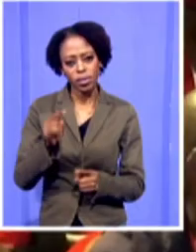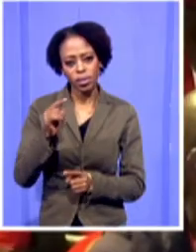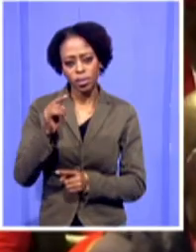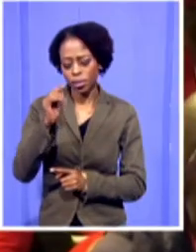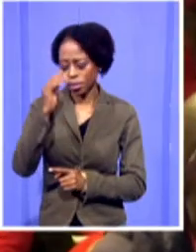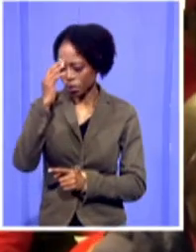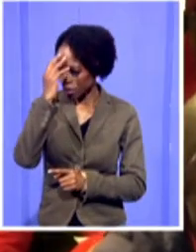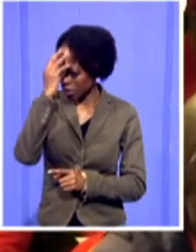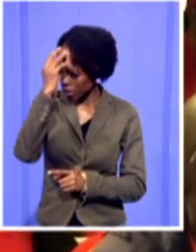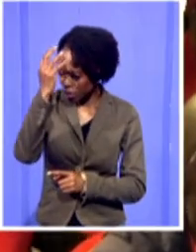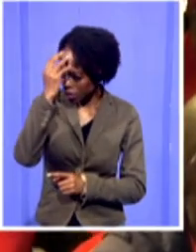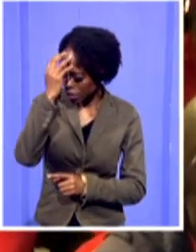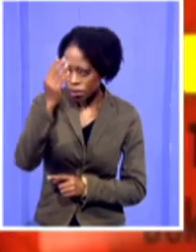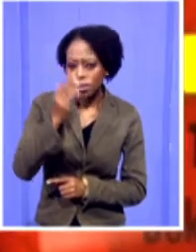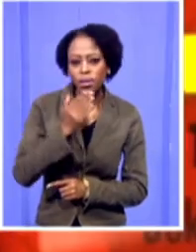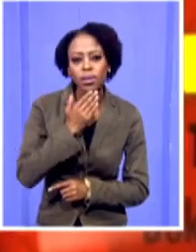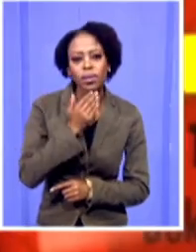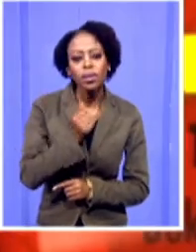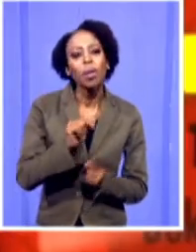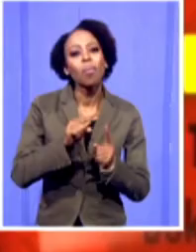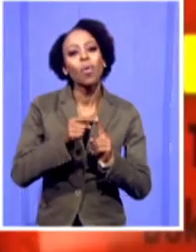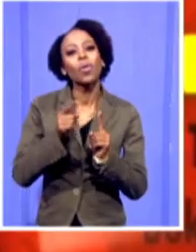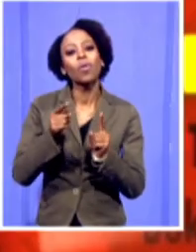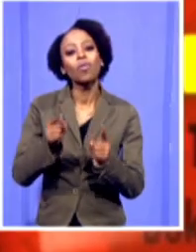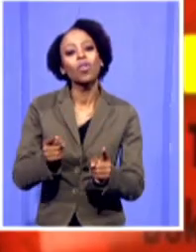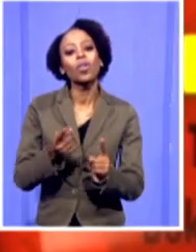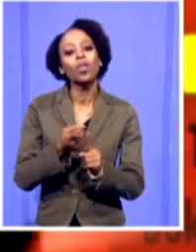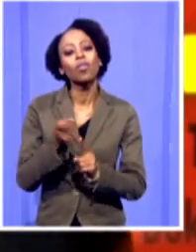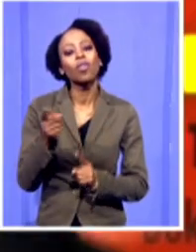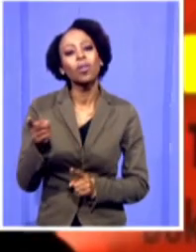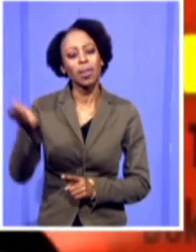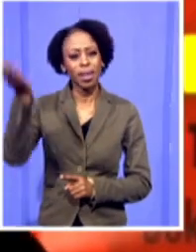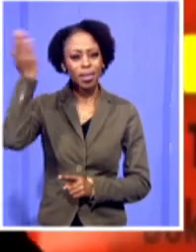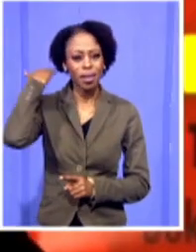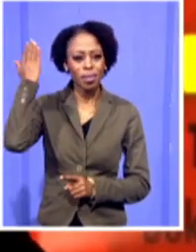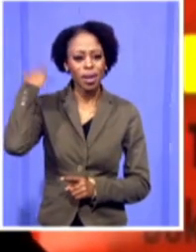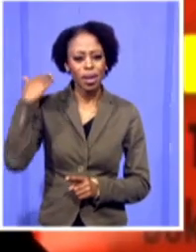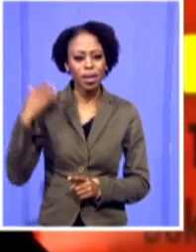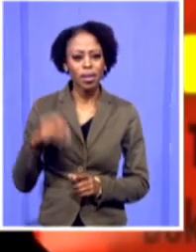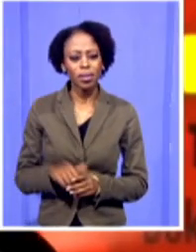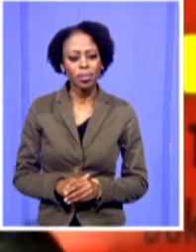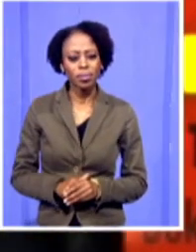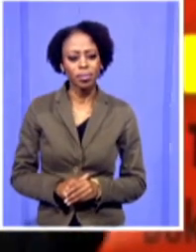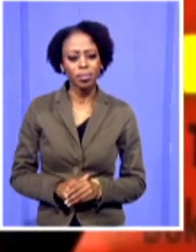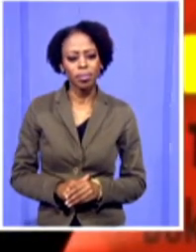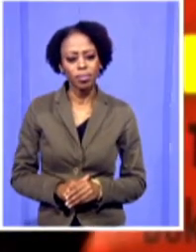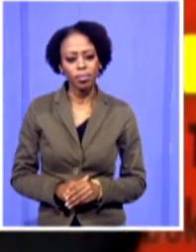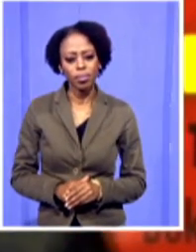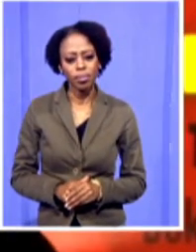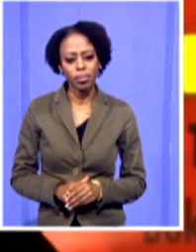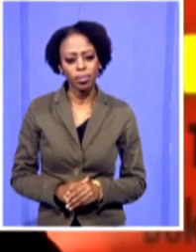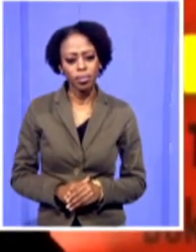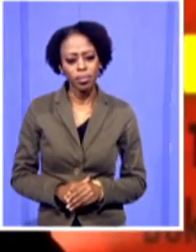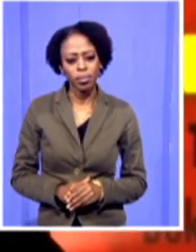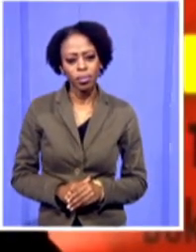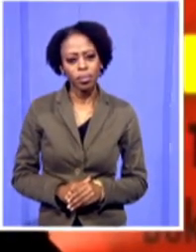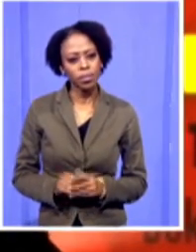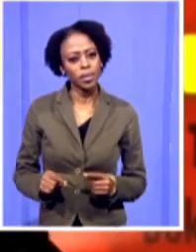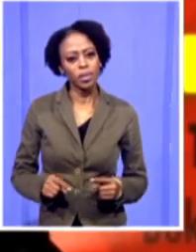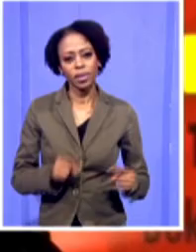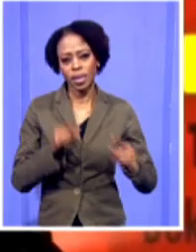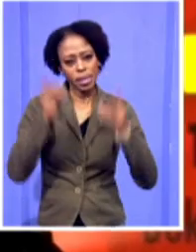Chief, please. Okay, let me take the point of order from at the back. I'm not challenging the ruling.